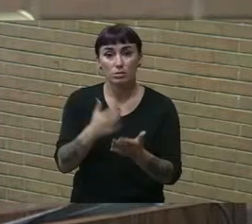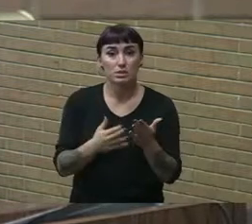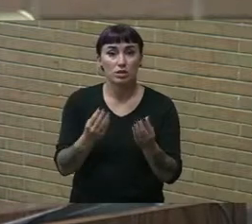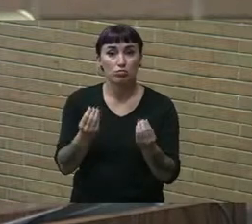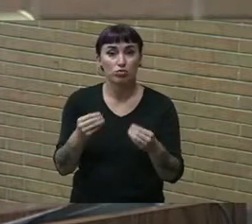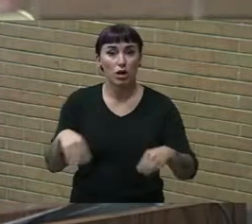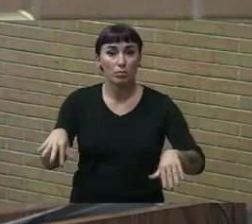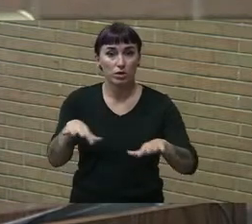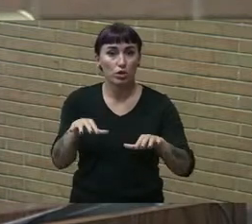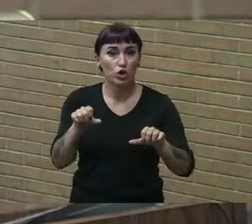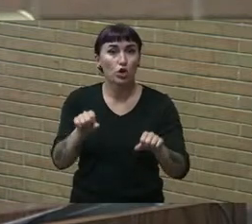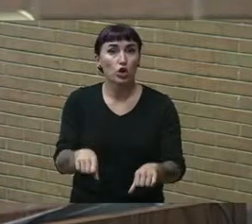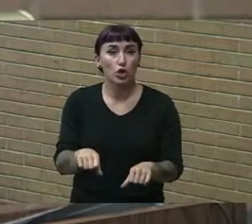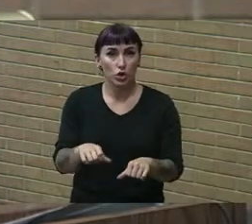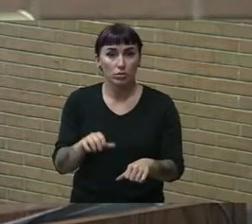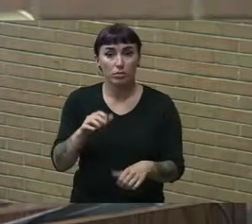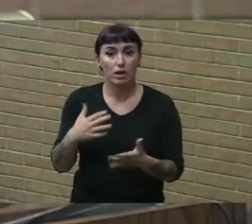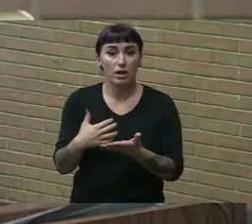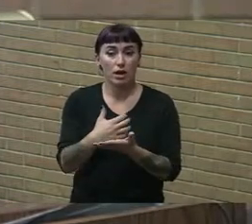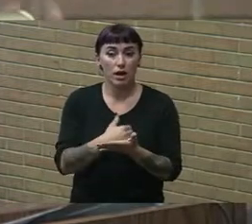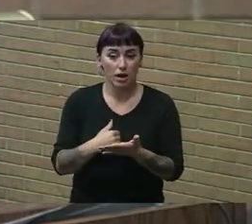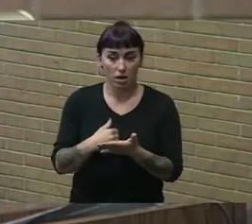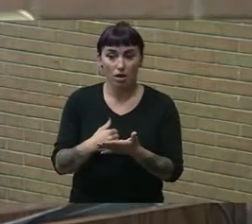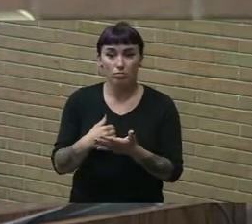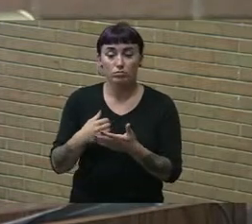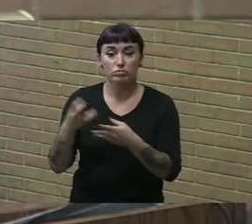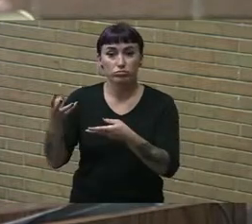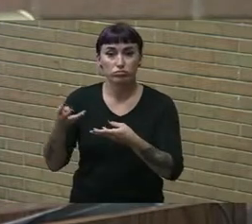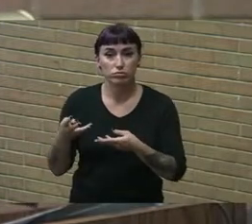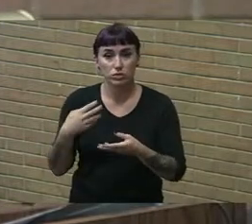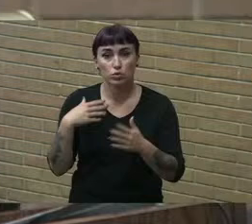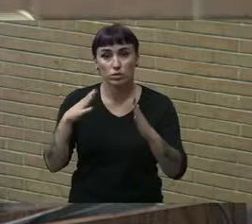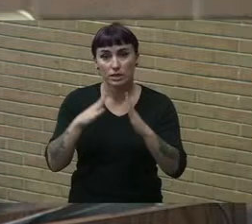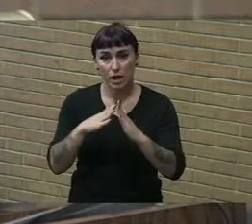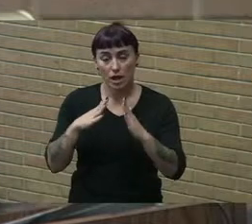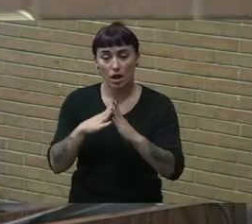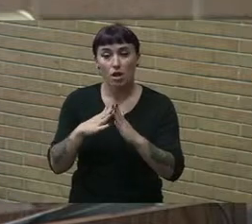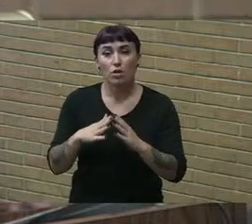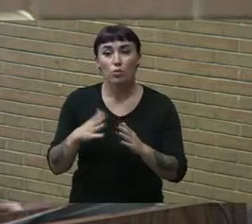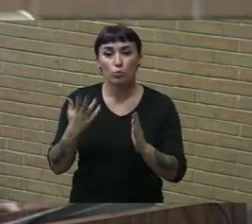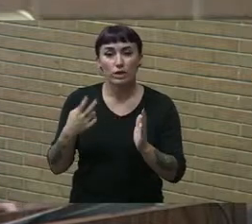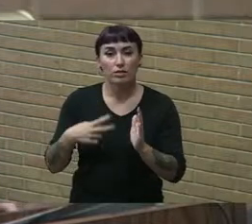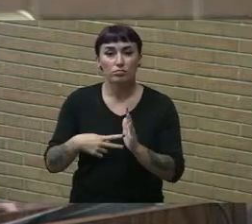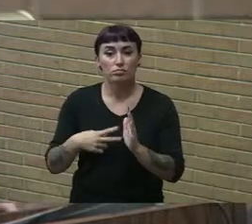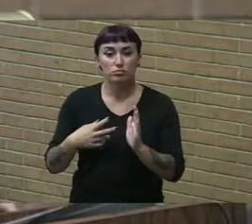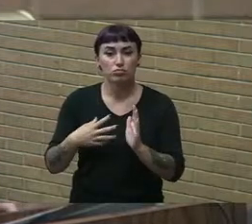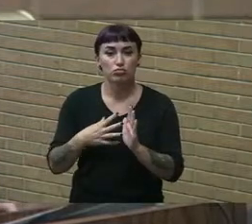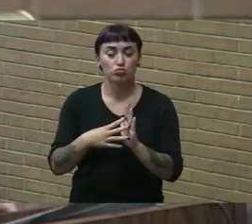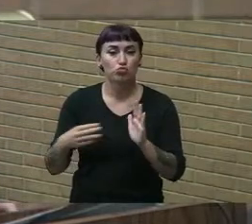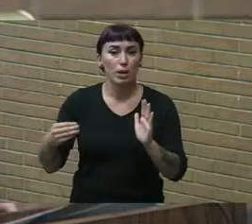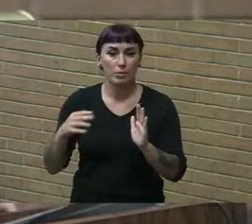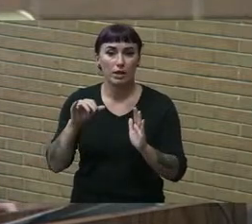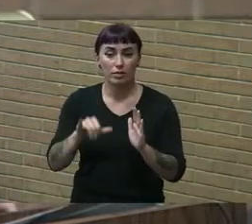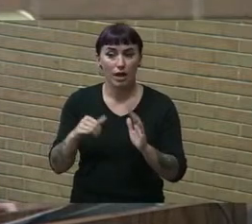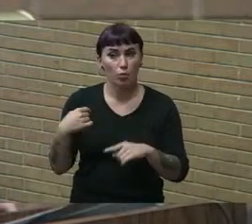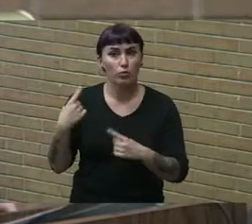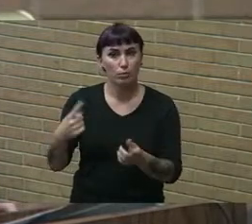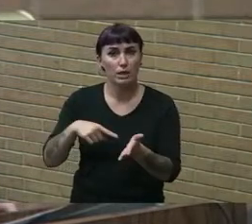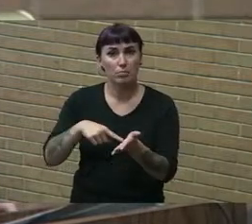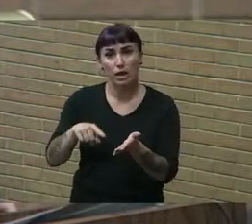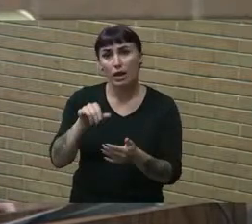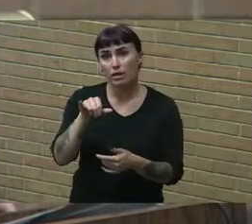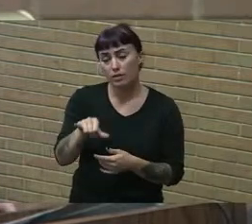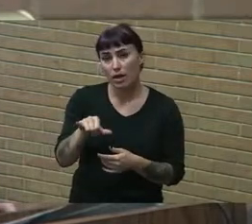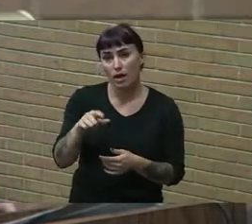property which could have been income generating to the town, we have replicated that, and we have been paying